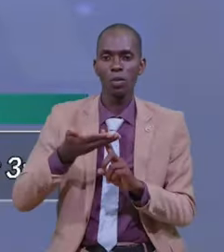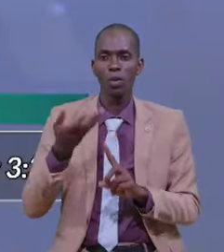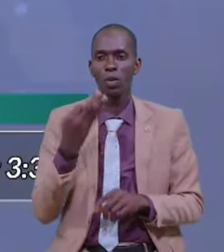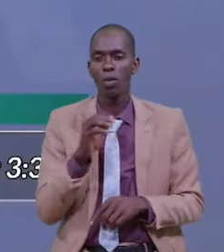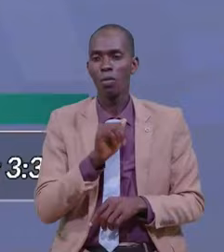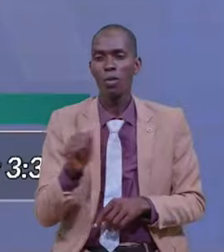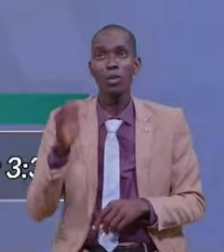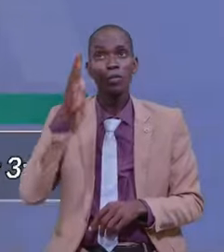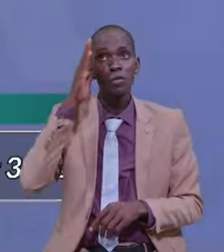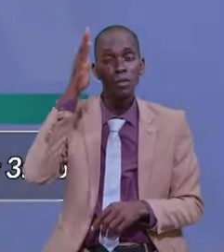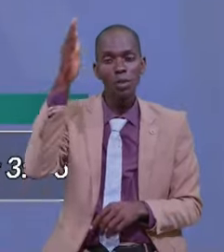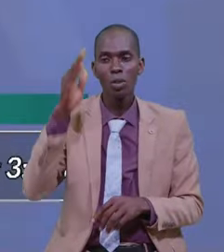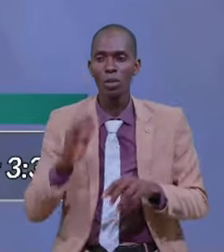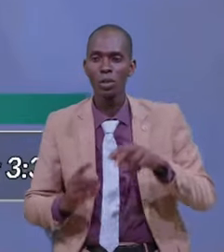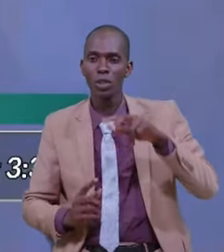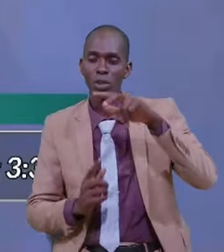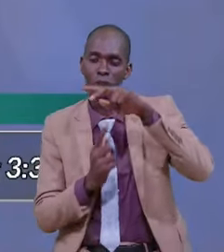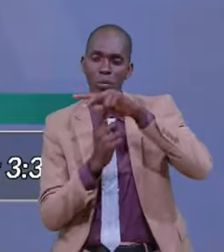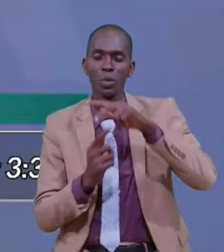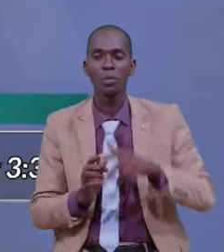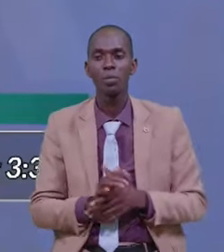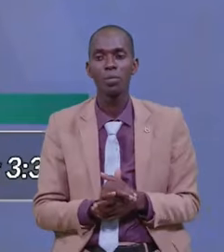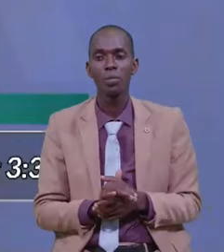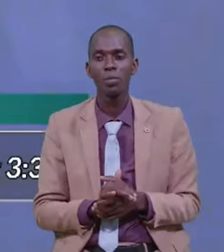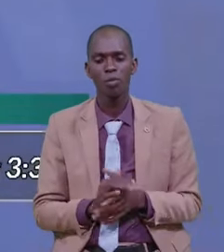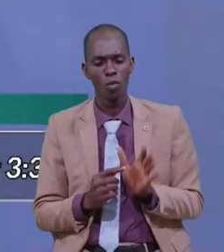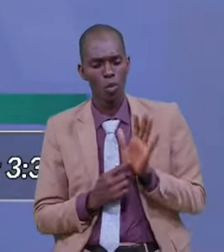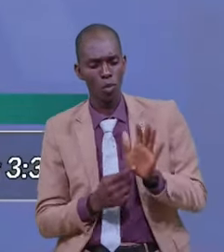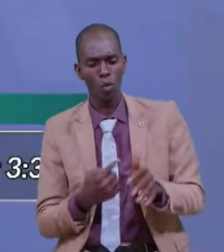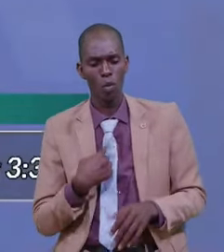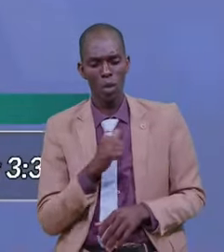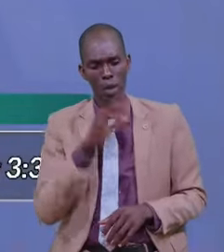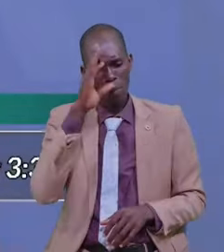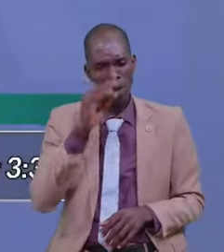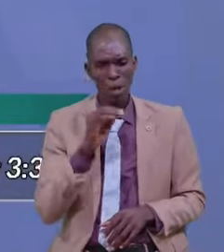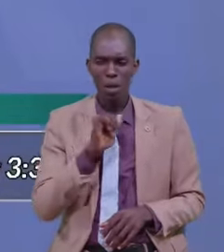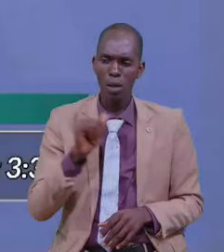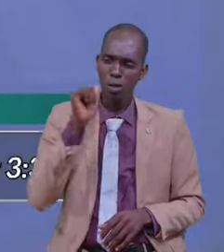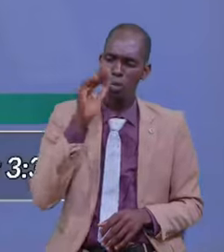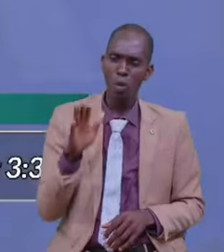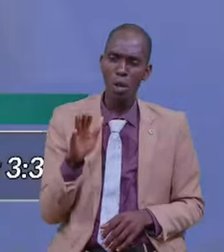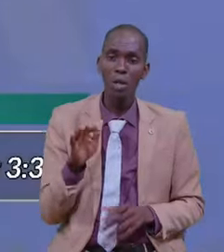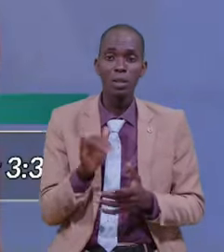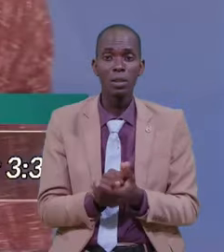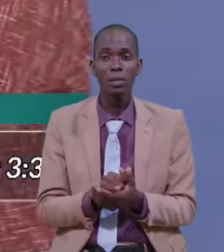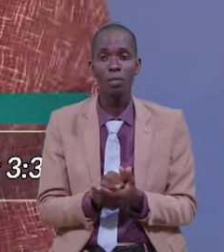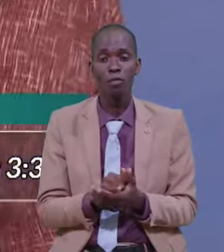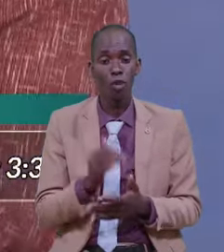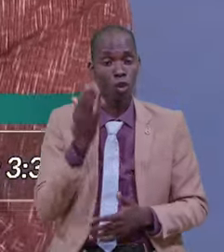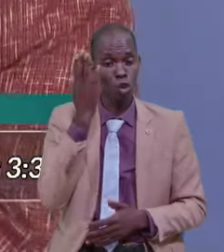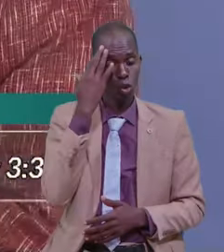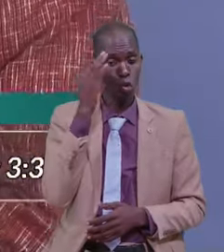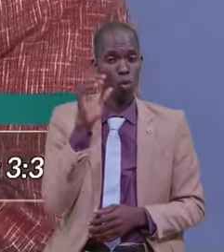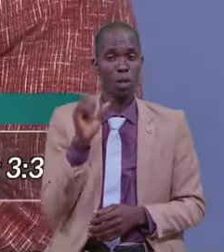future champion. Show me a man, show me a woman that knows